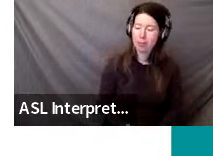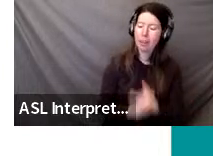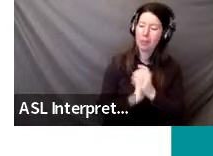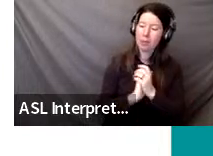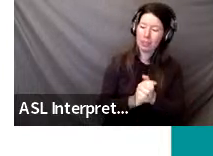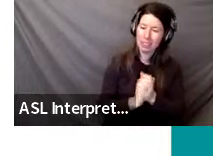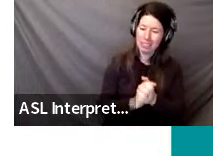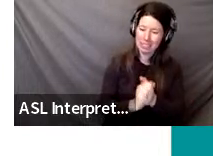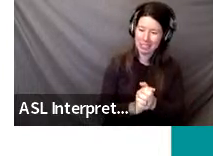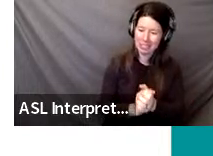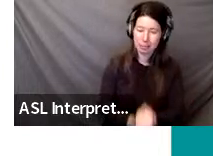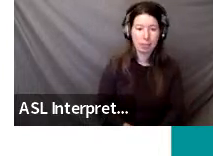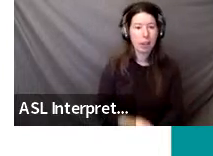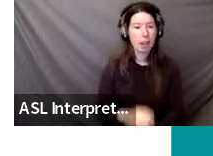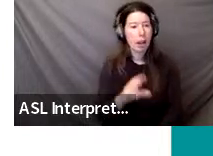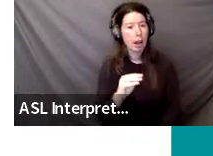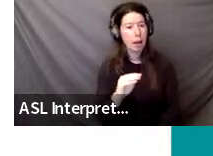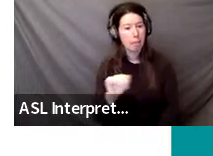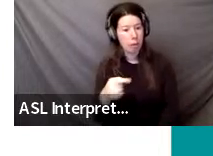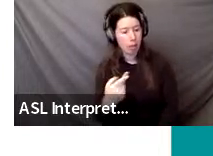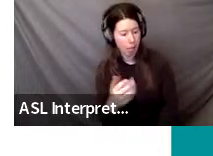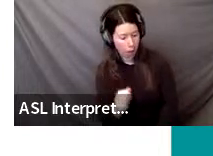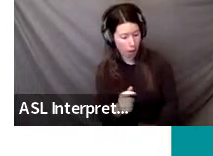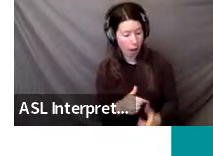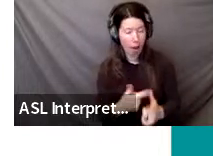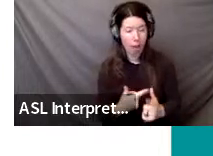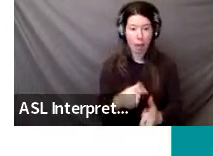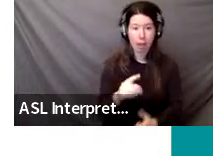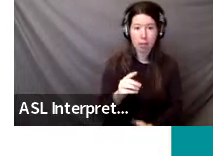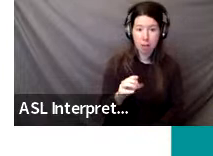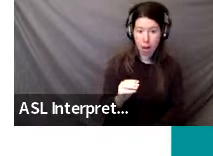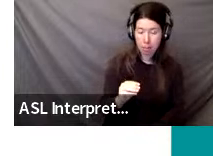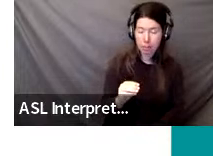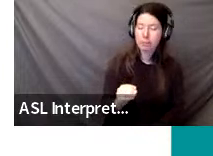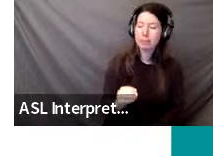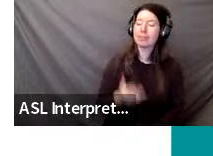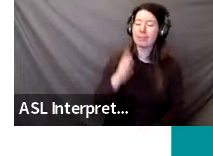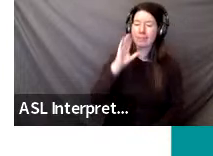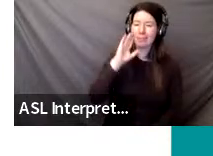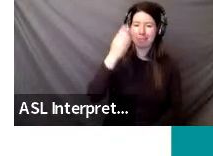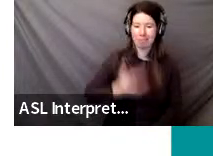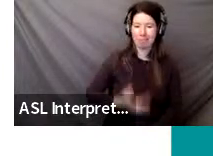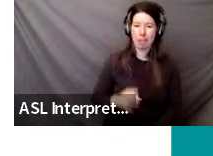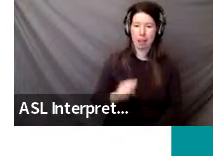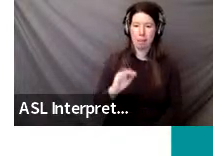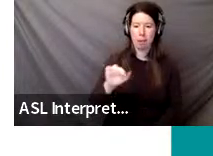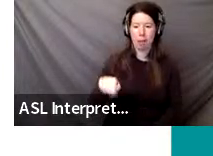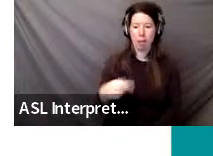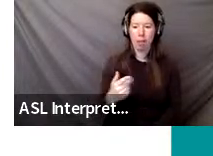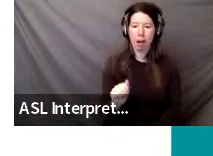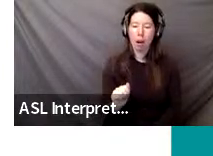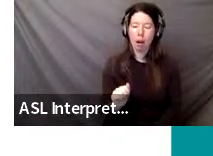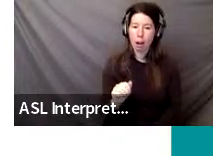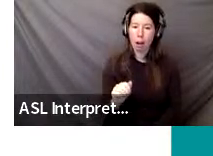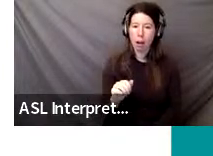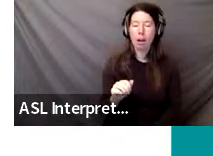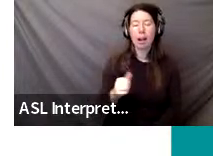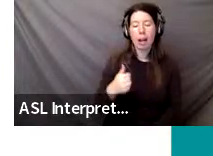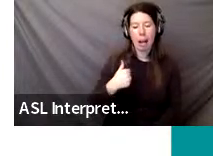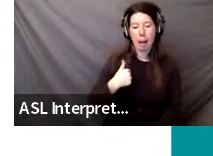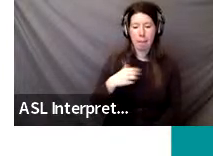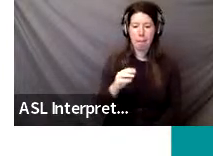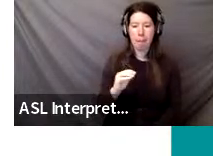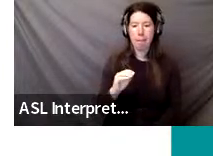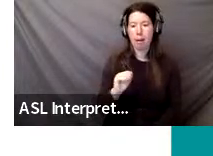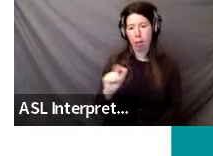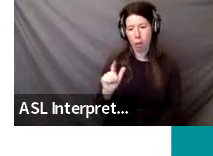Congratulations. Martha, and then Tom Hickey. Yeah, I'm Martha Wiley, and I'm a member at large, but